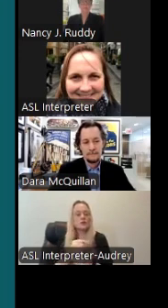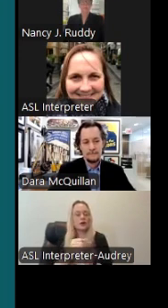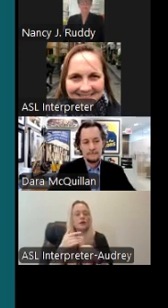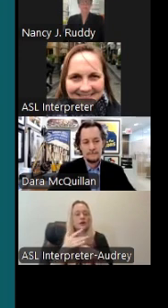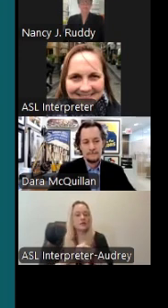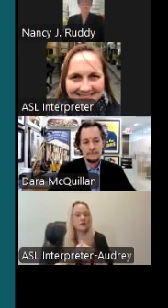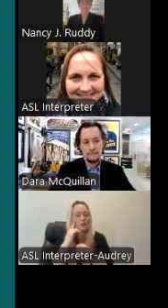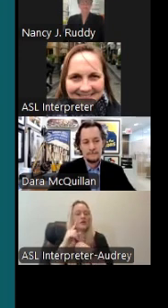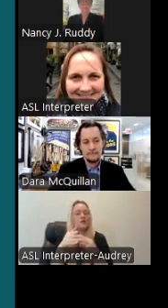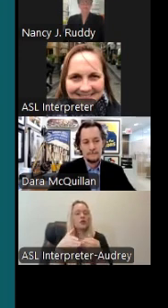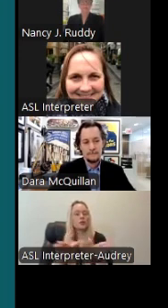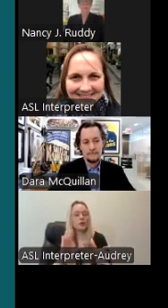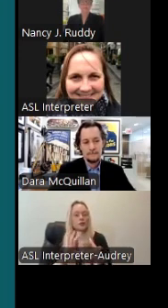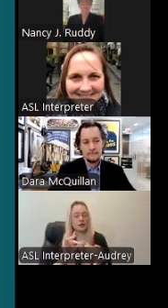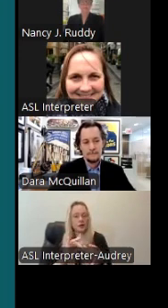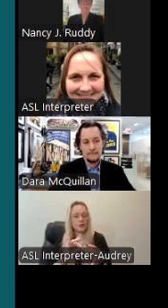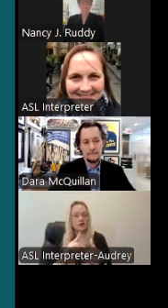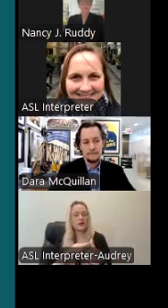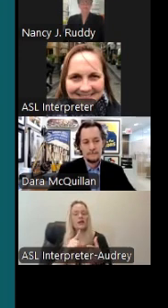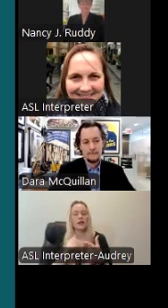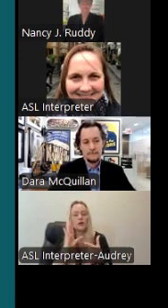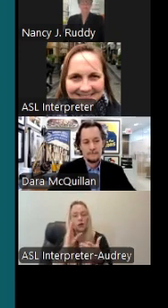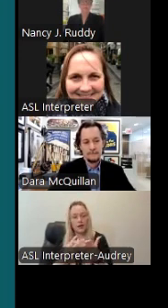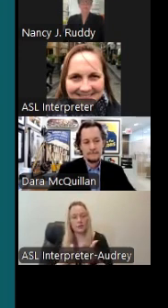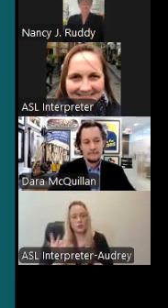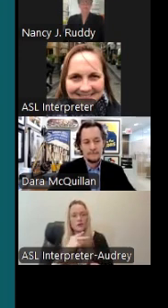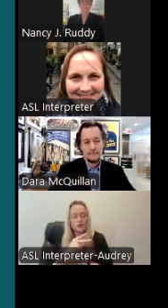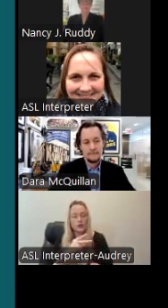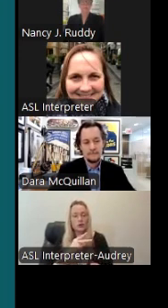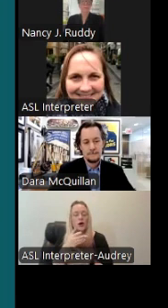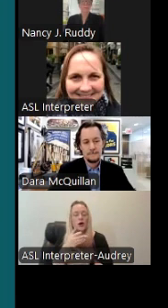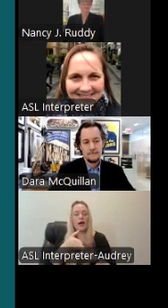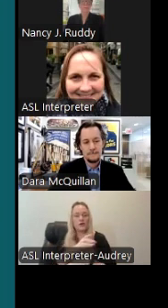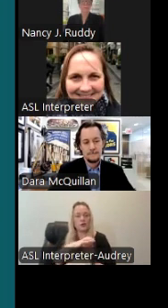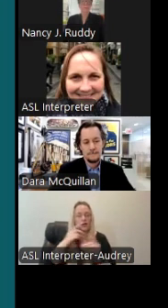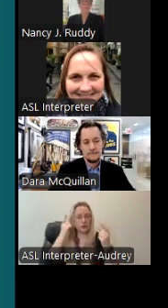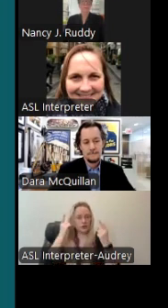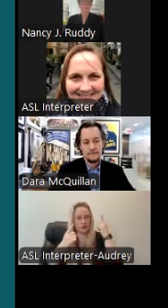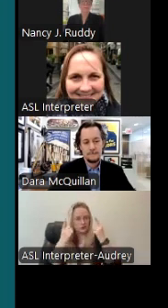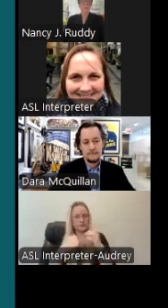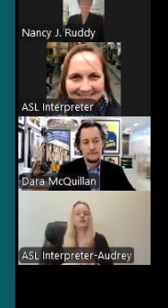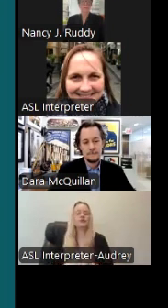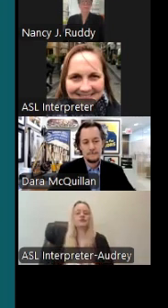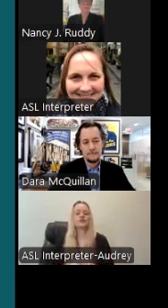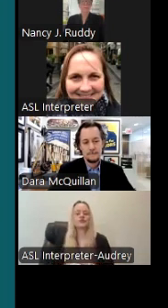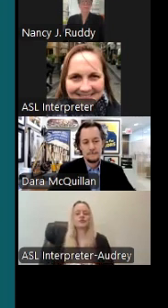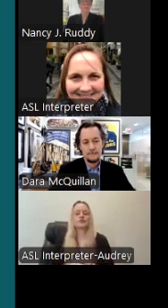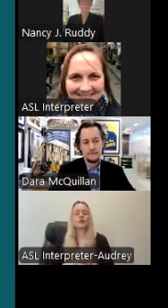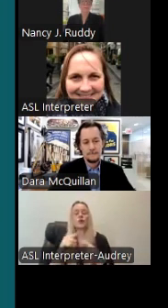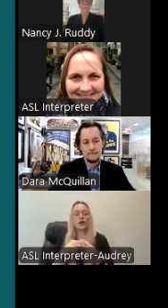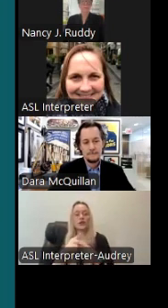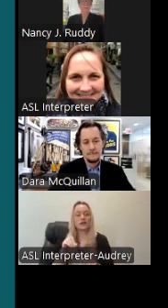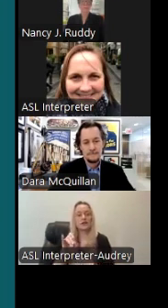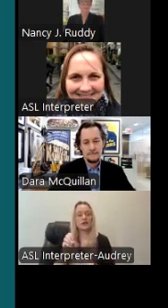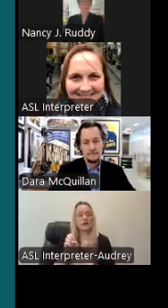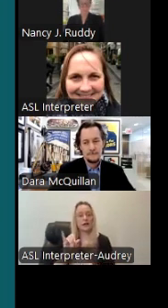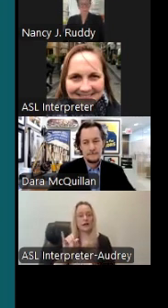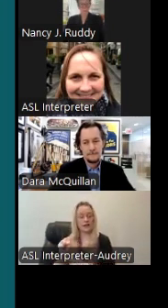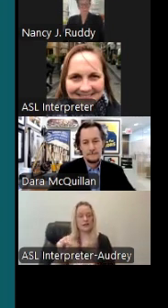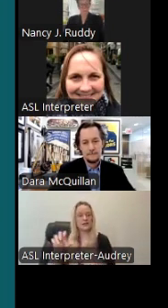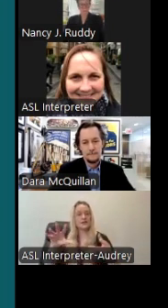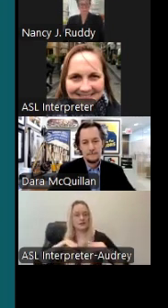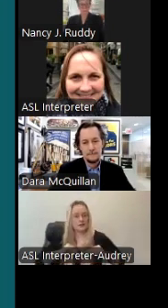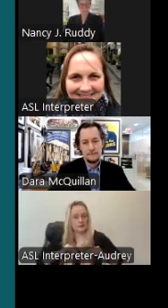and review following its consideration by the Commission as lead agency. Once the DEIS is